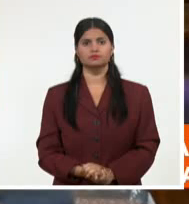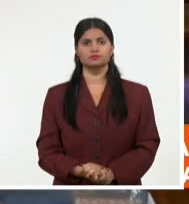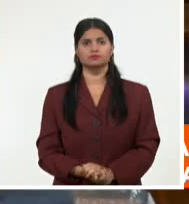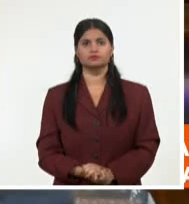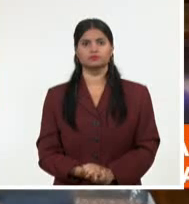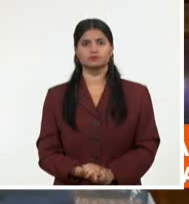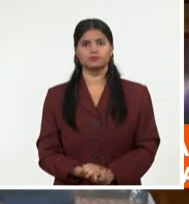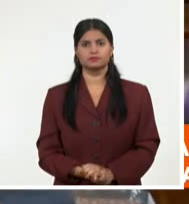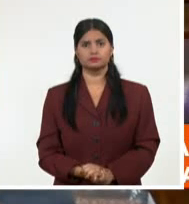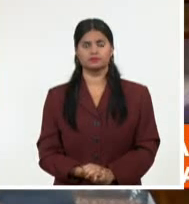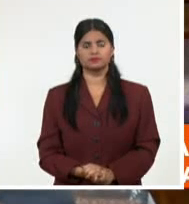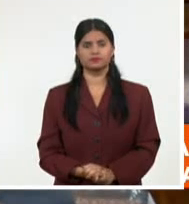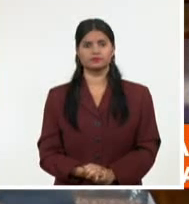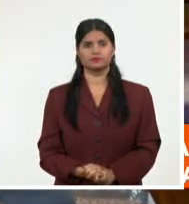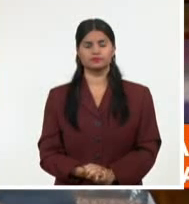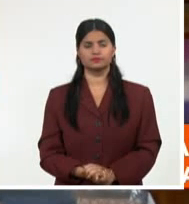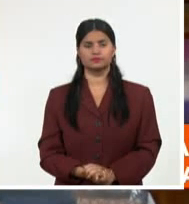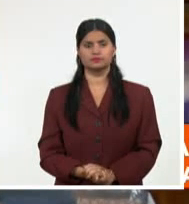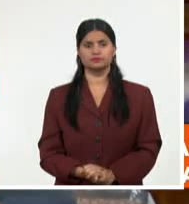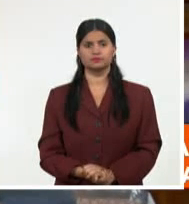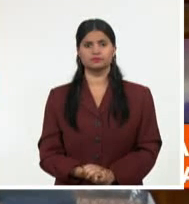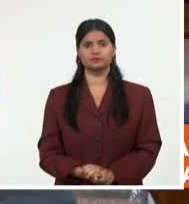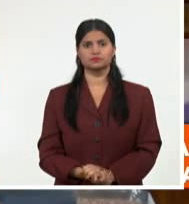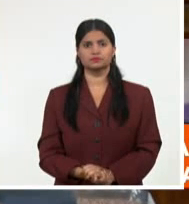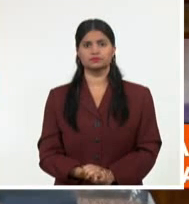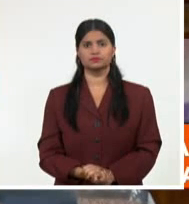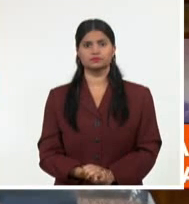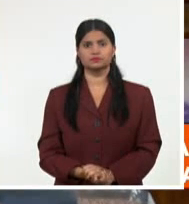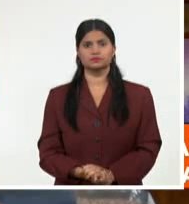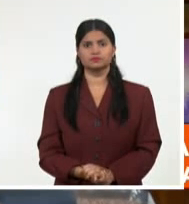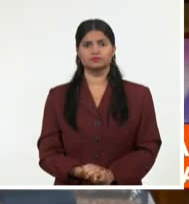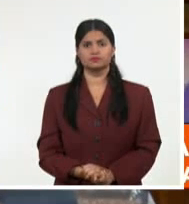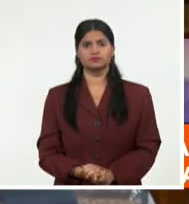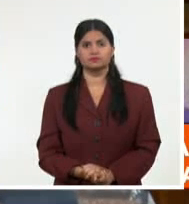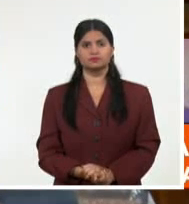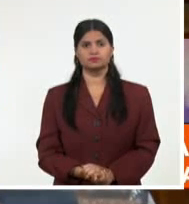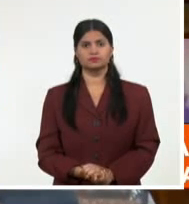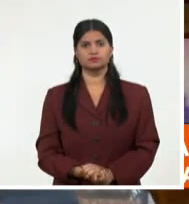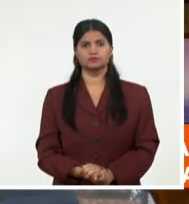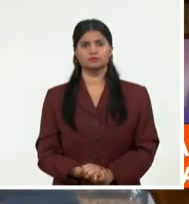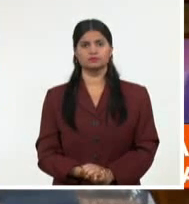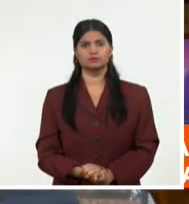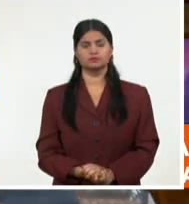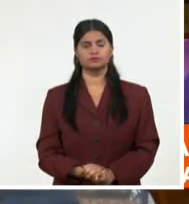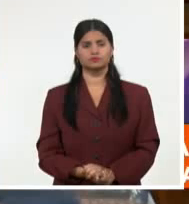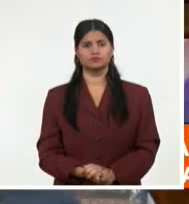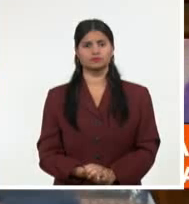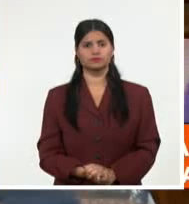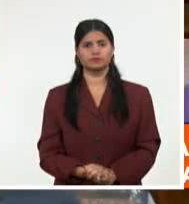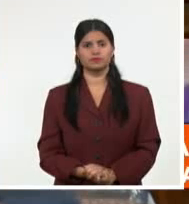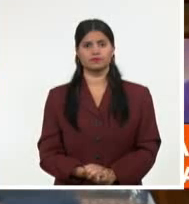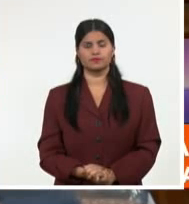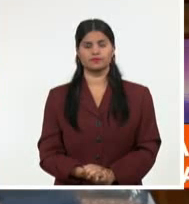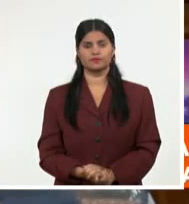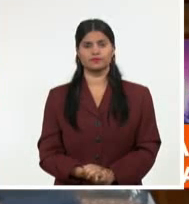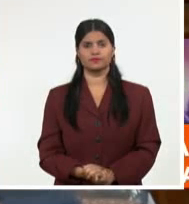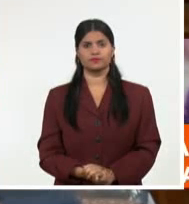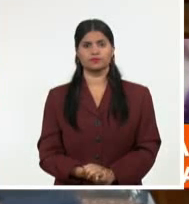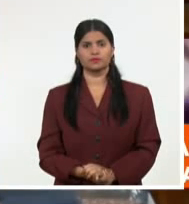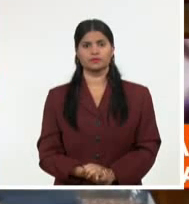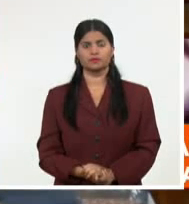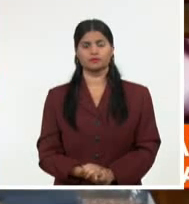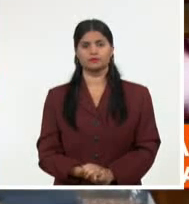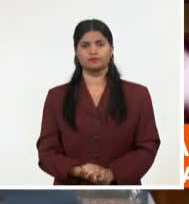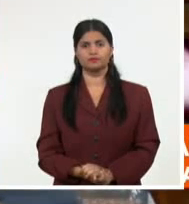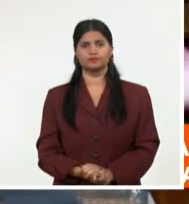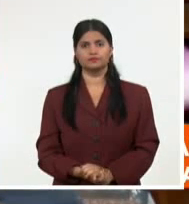relations, always in the benefit of our two peoples. We have also discussed viewpoints of matters of